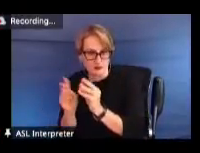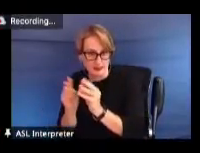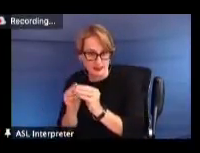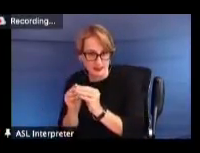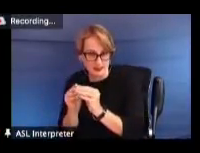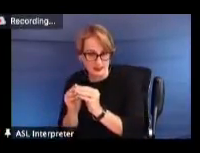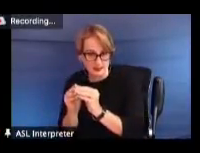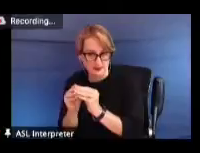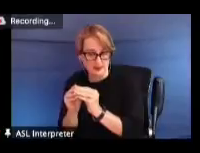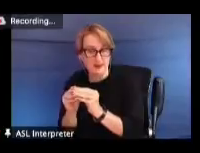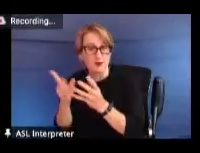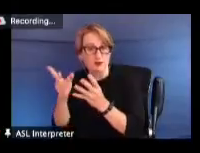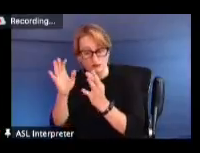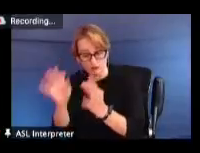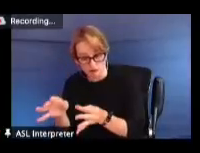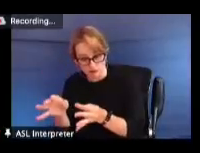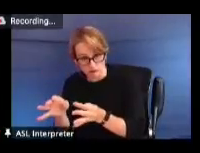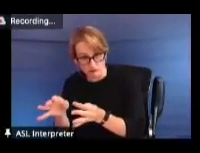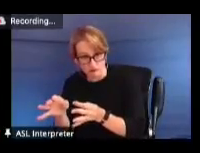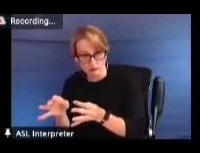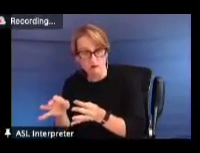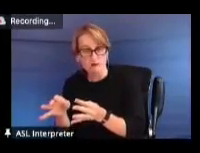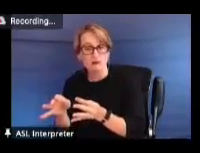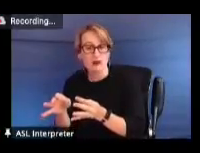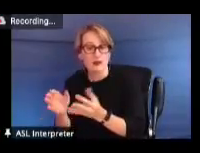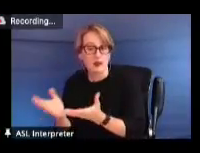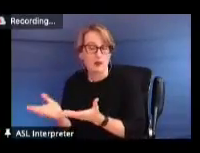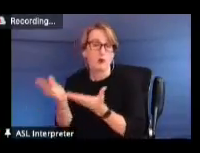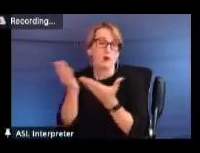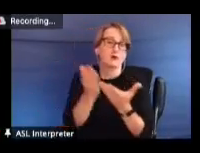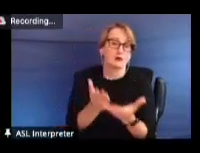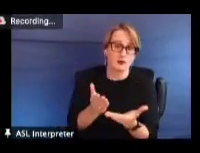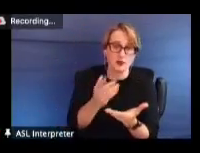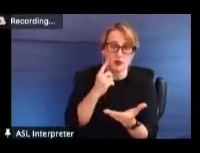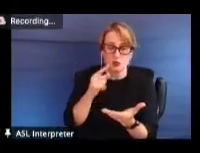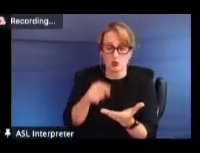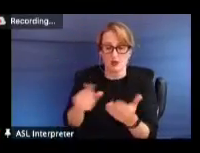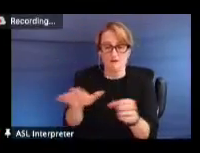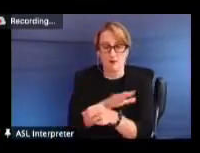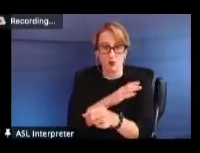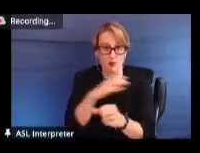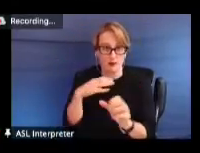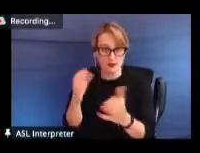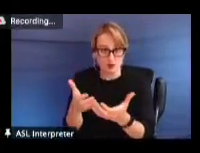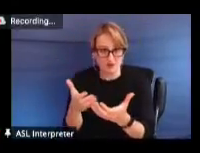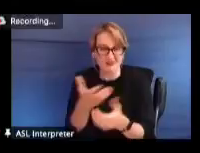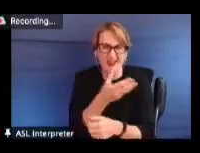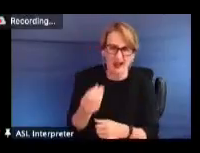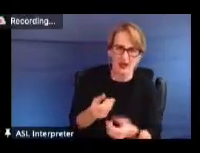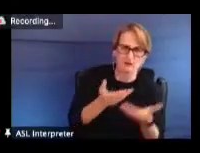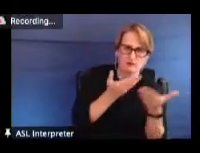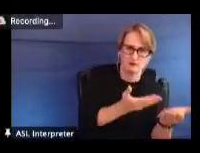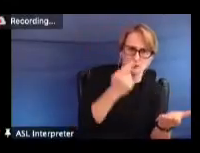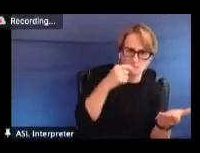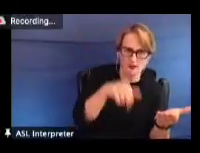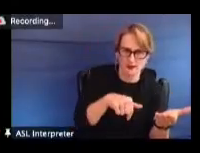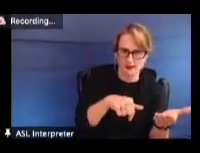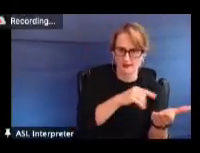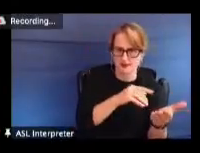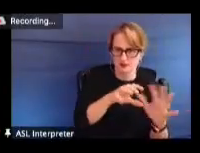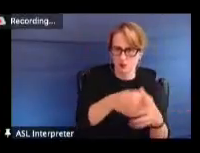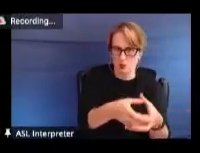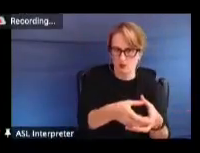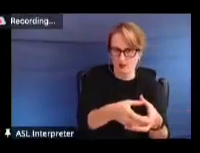come back to the full commission and also this group to say, hey, this group should